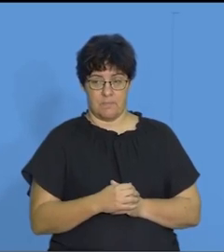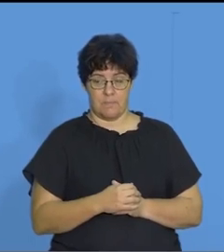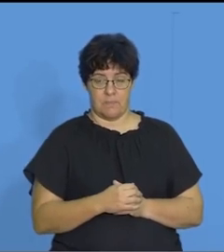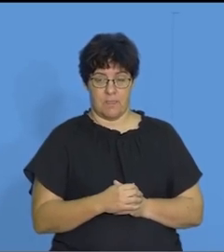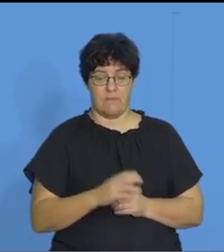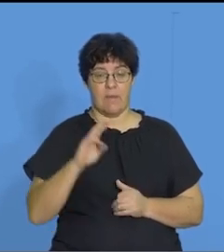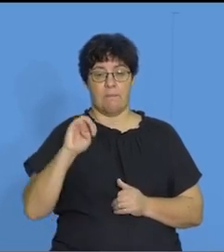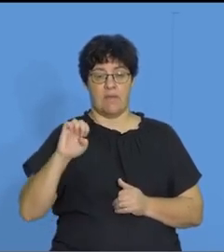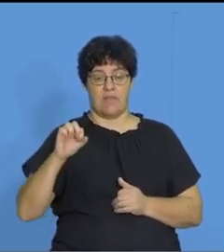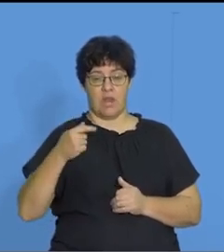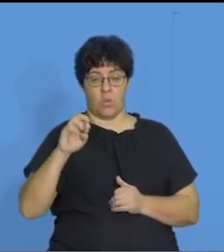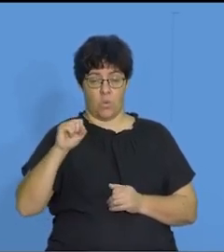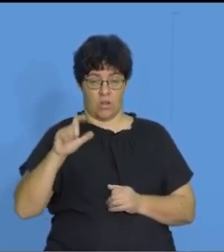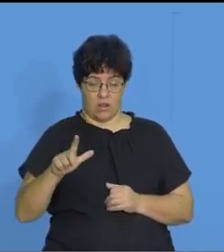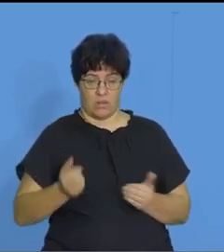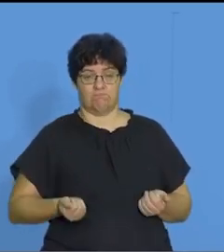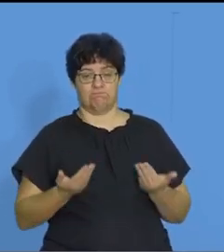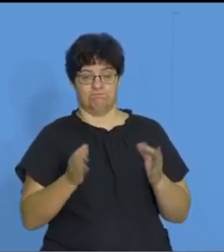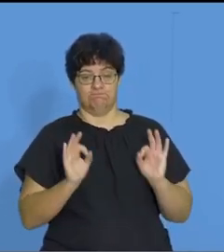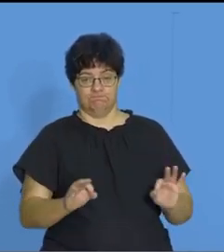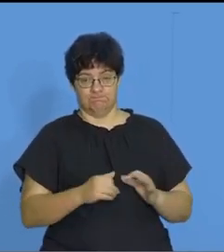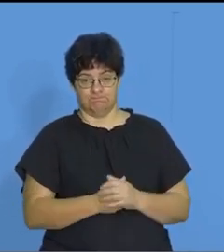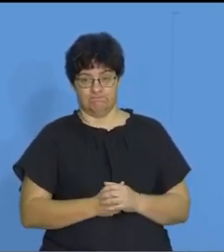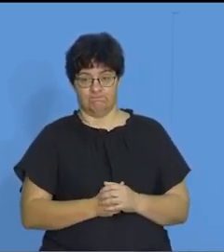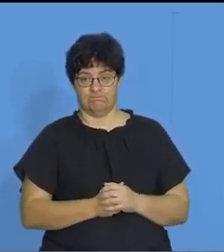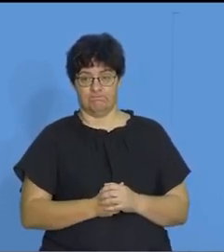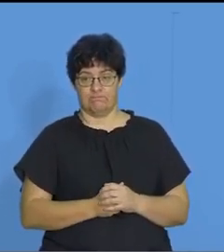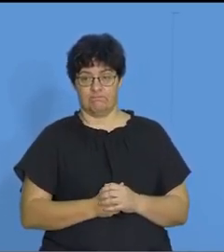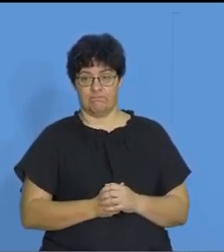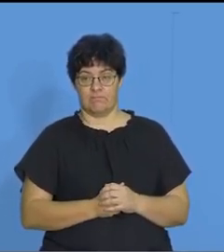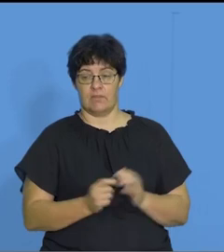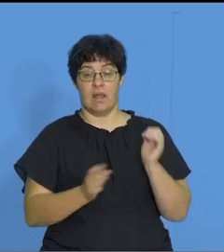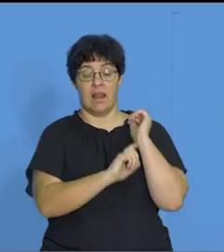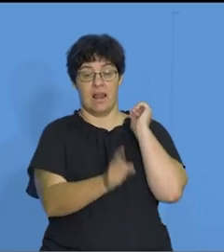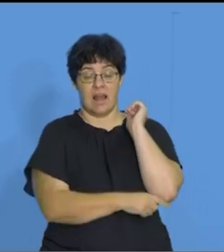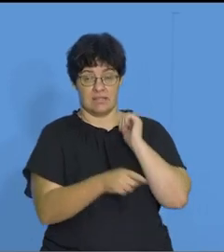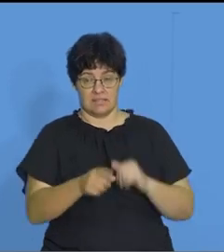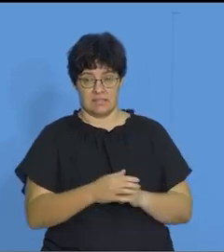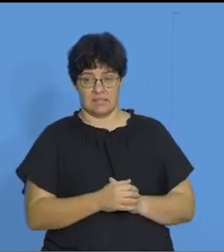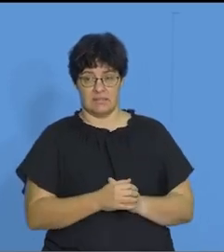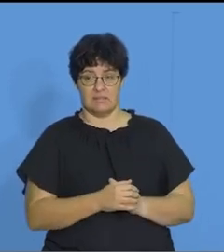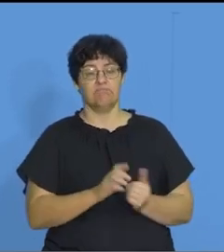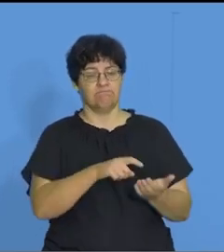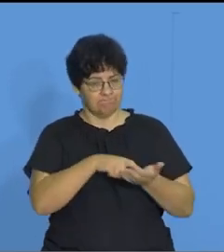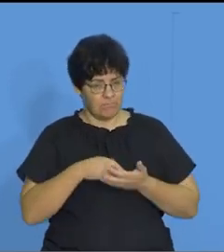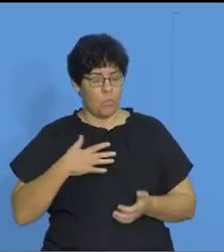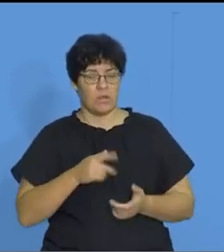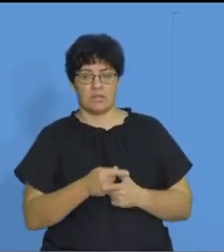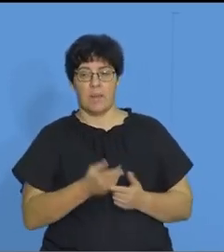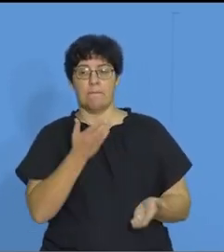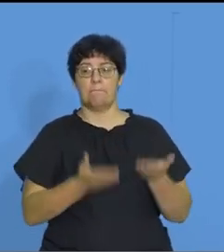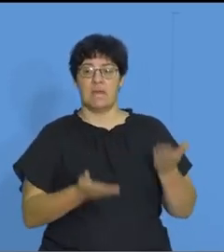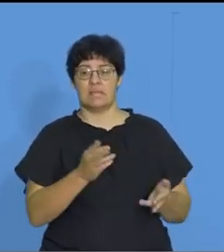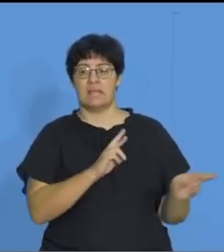406.4 grams of methanol that will be produced, right? Okay, and then the last part demands